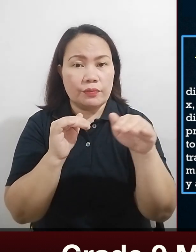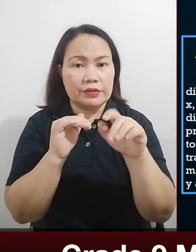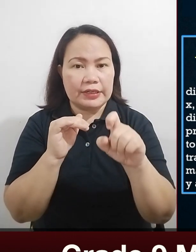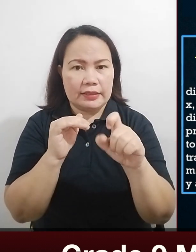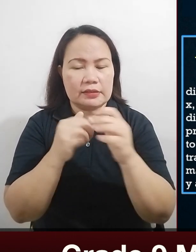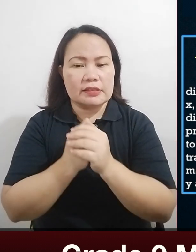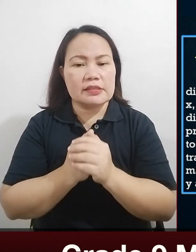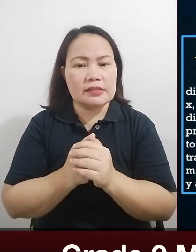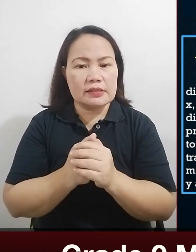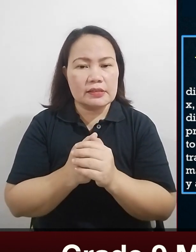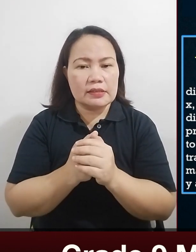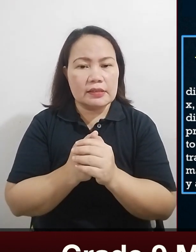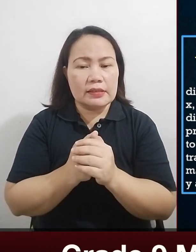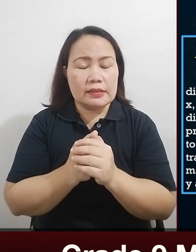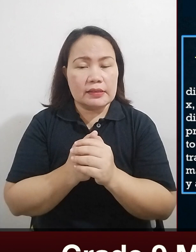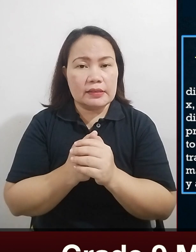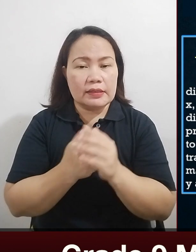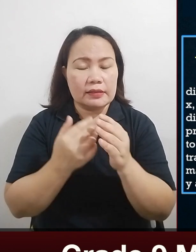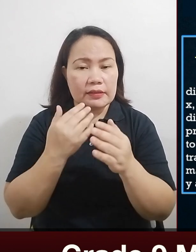k over x.